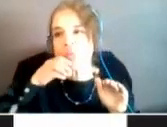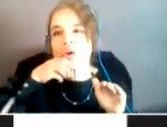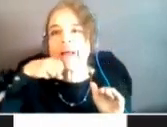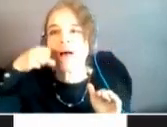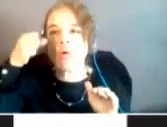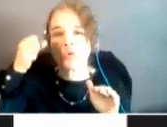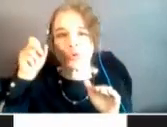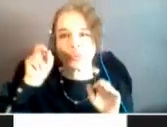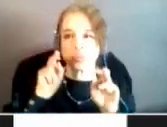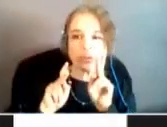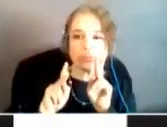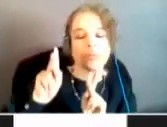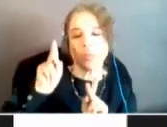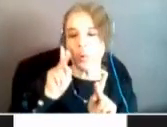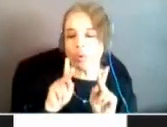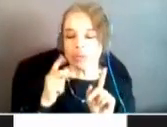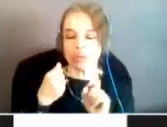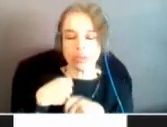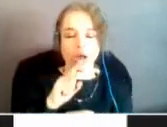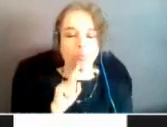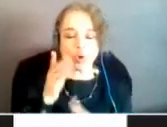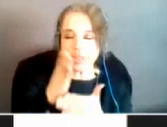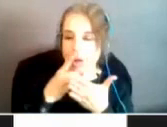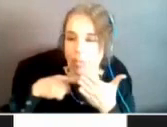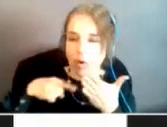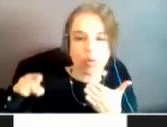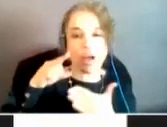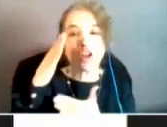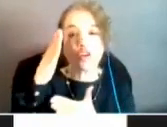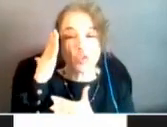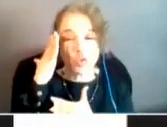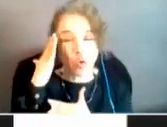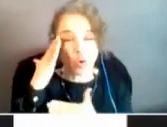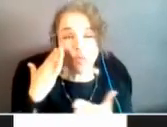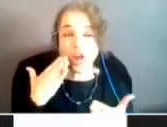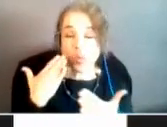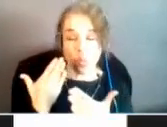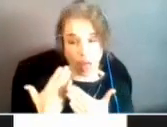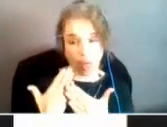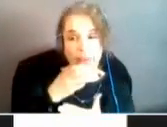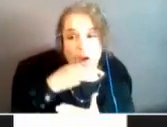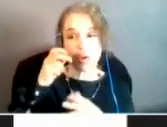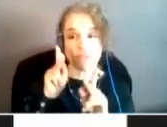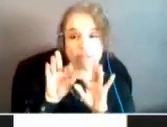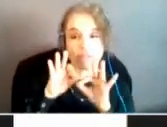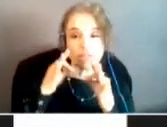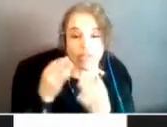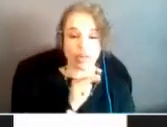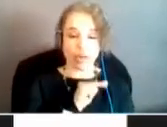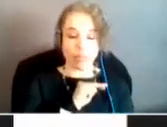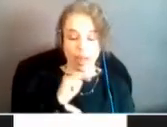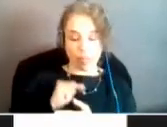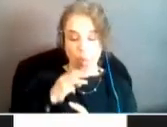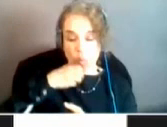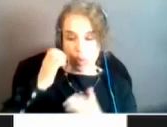people. And I'm sure some of you know this very well with older family members or older clients.